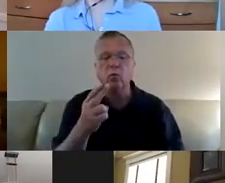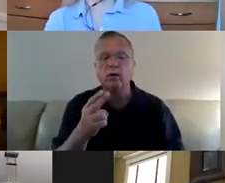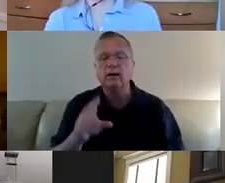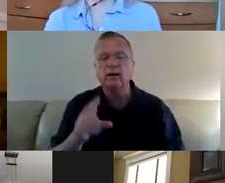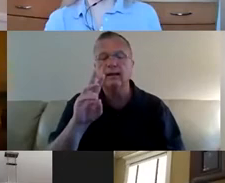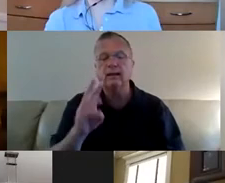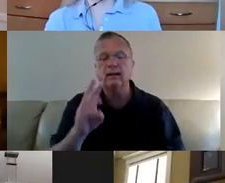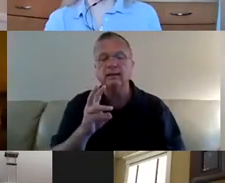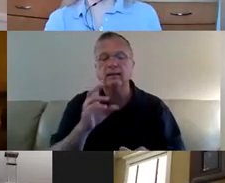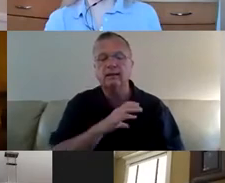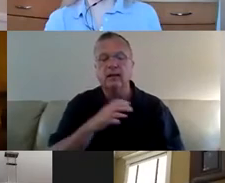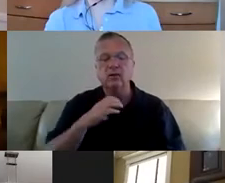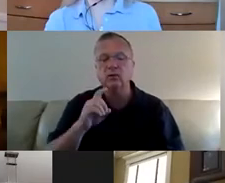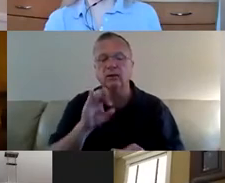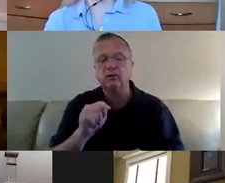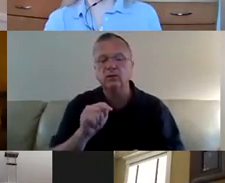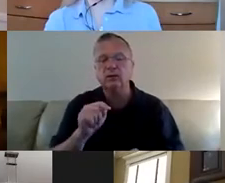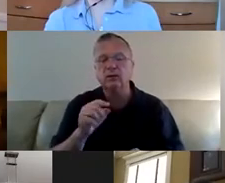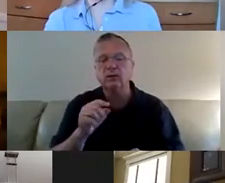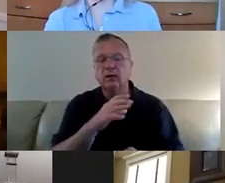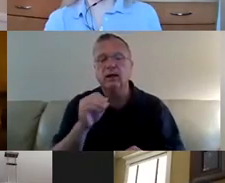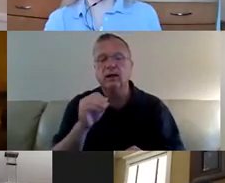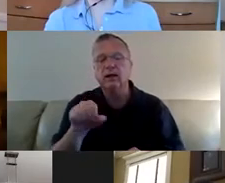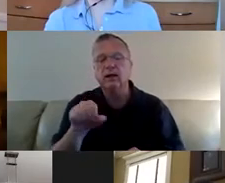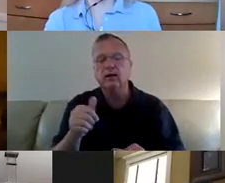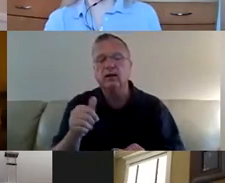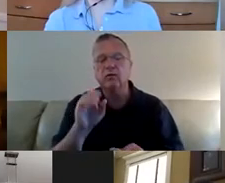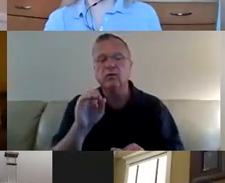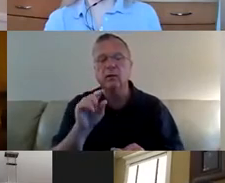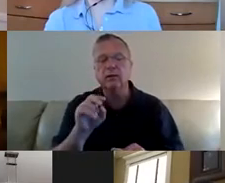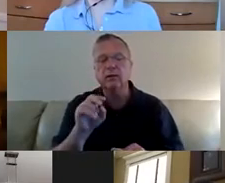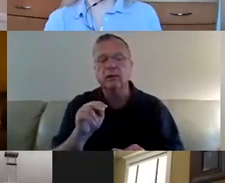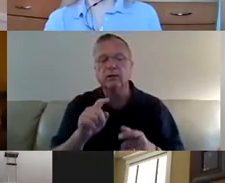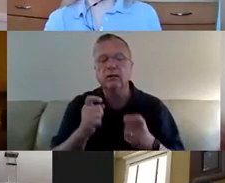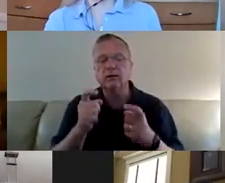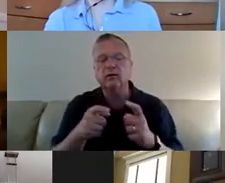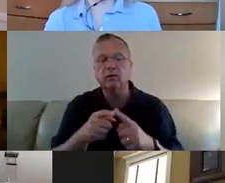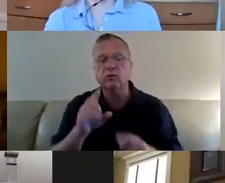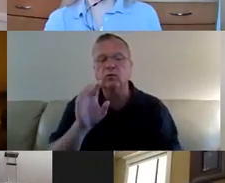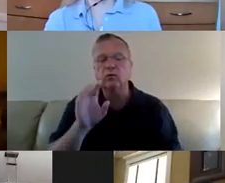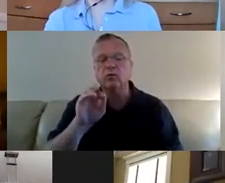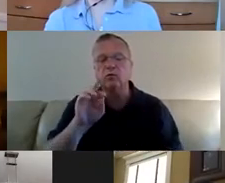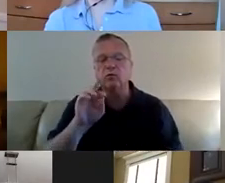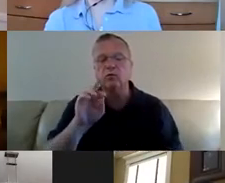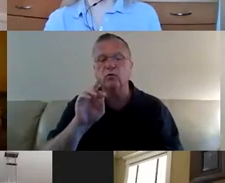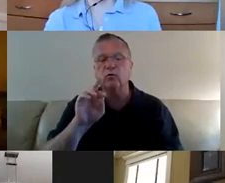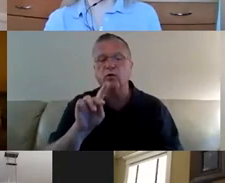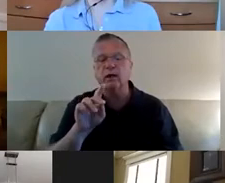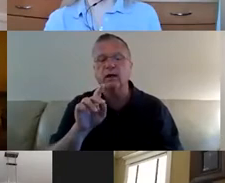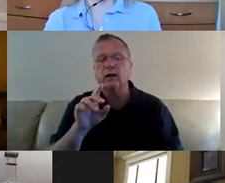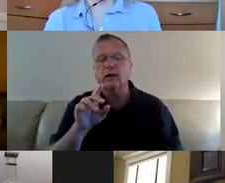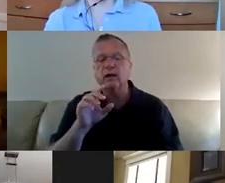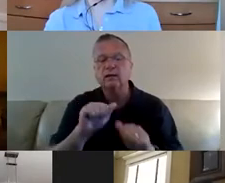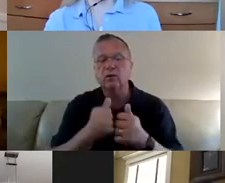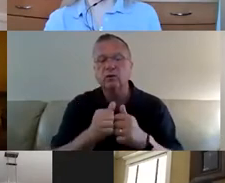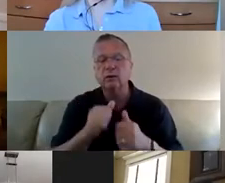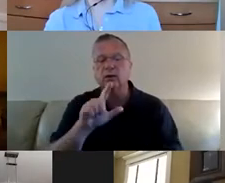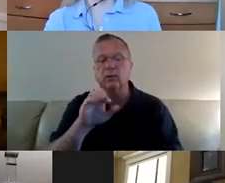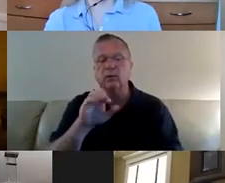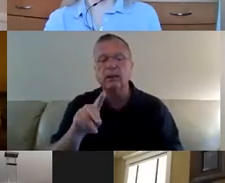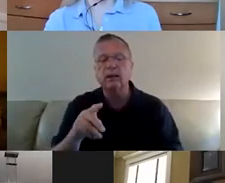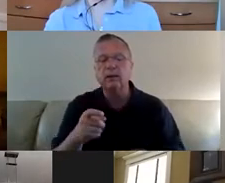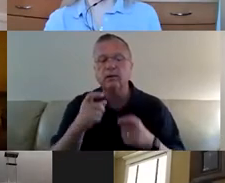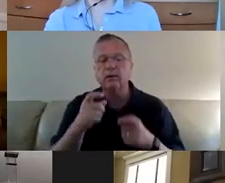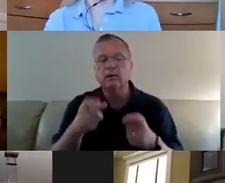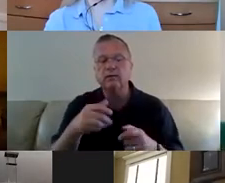1315, Resolution granting unto Frick Lenders Associates LP their successors and assigns the privilege and license to